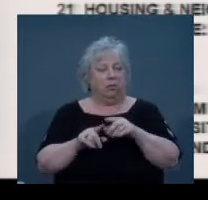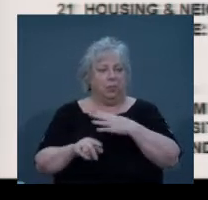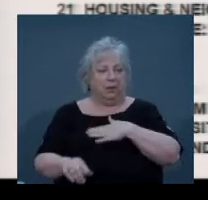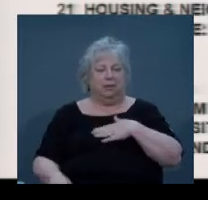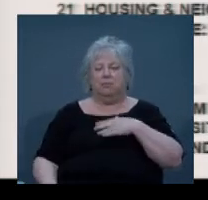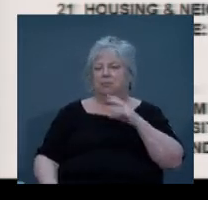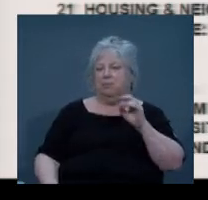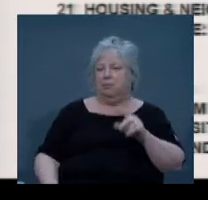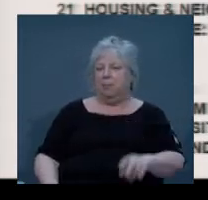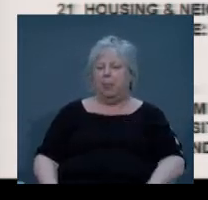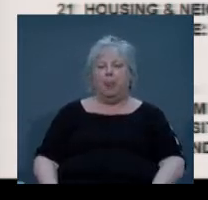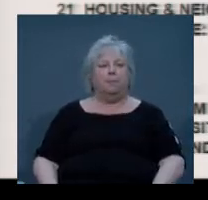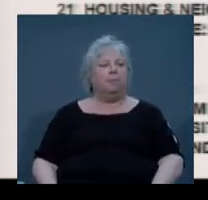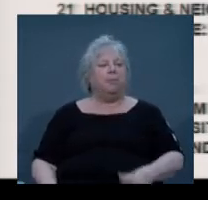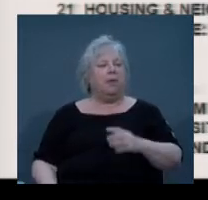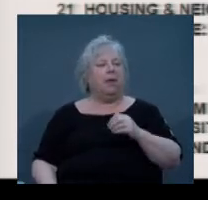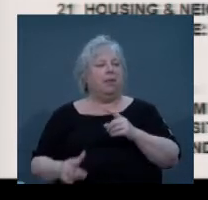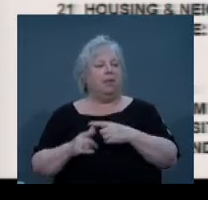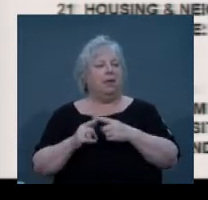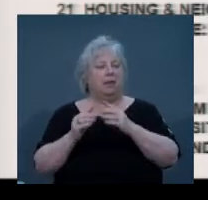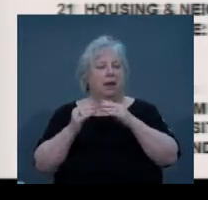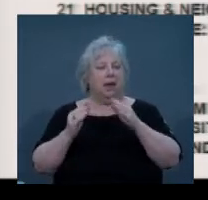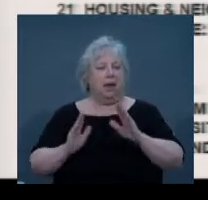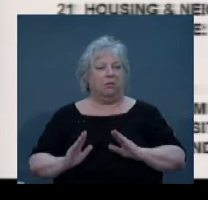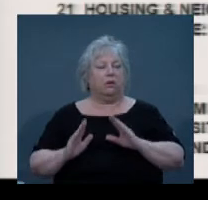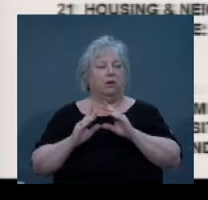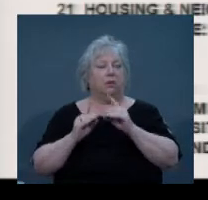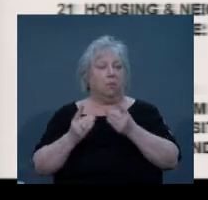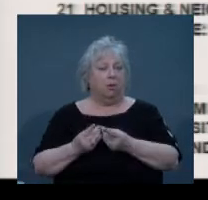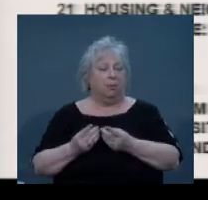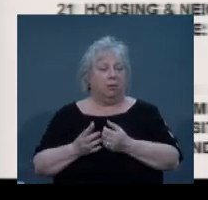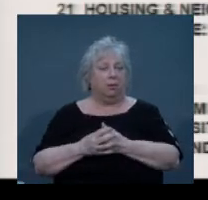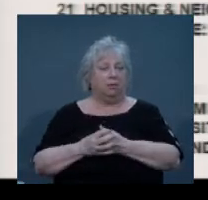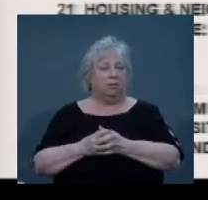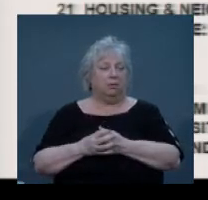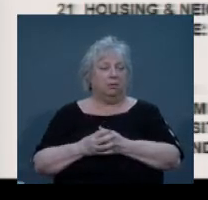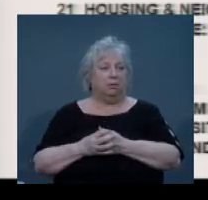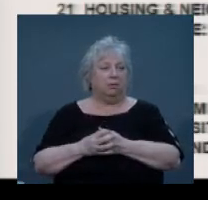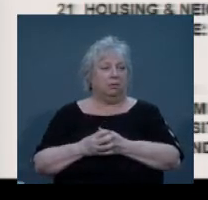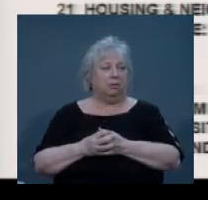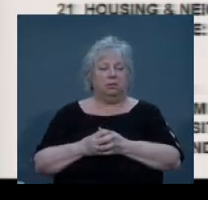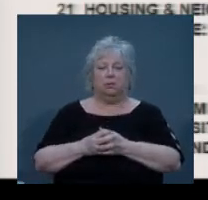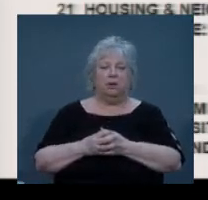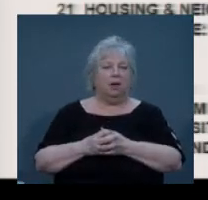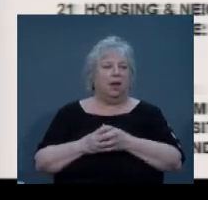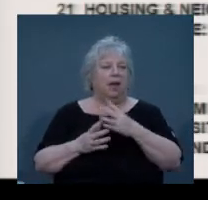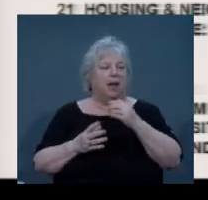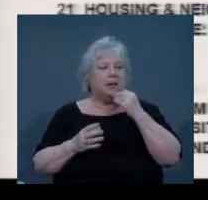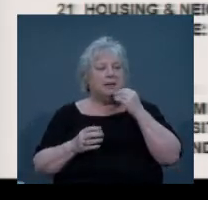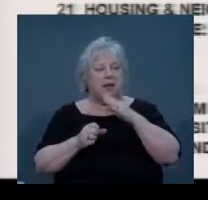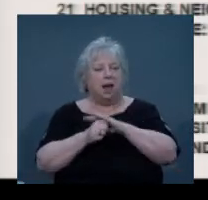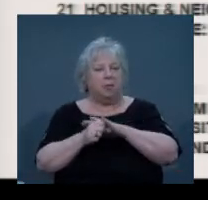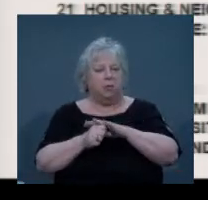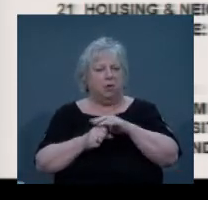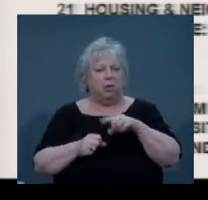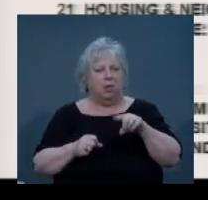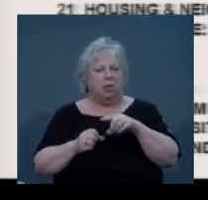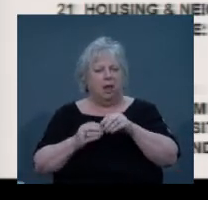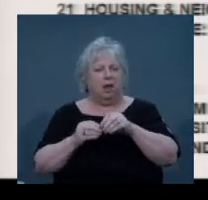please. Okay. Okay, and then the housing department, the That would be- housing okay. and neighborhoods, they